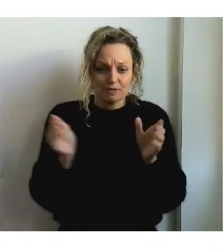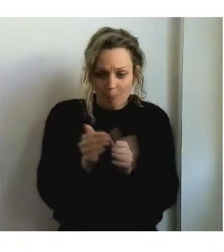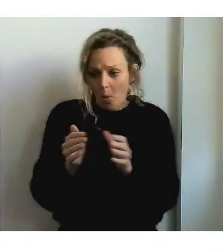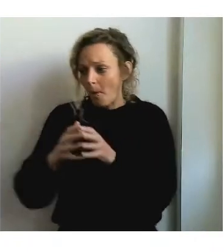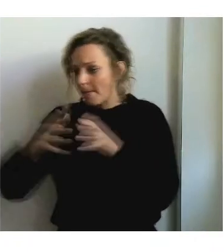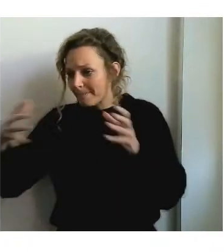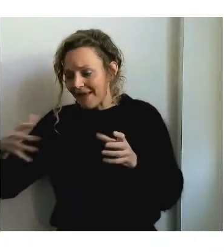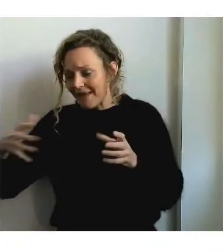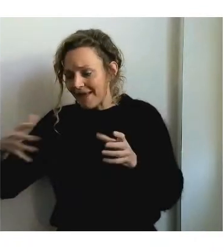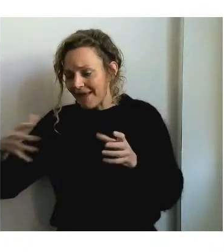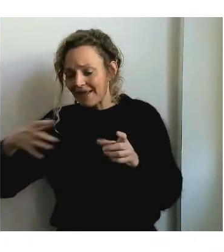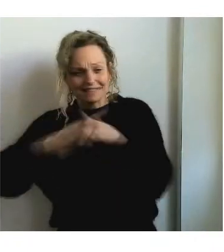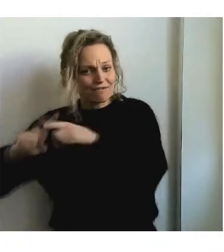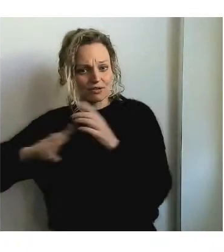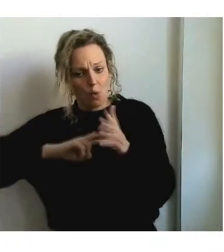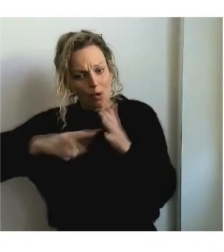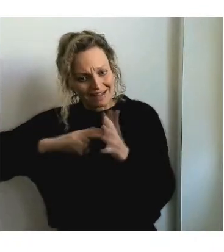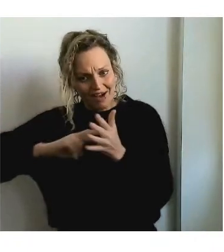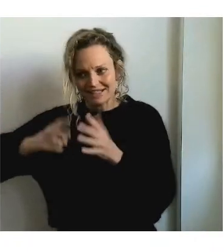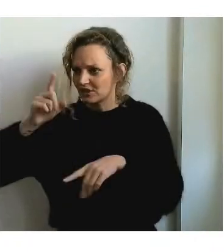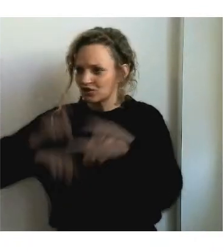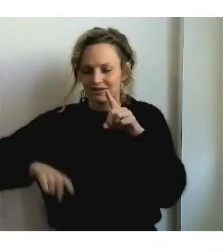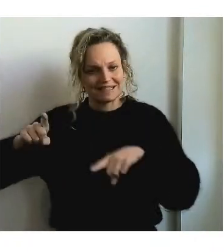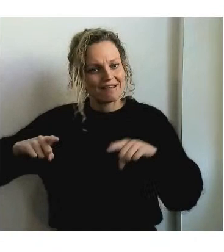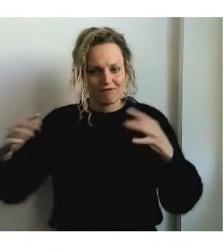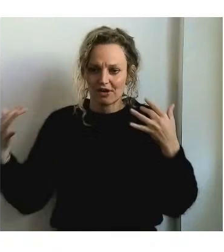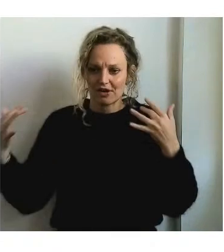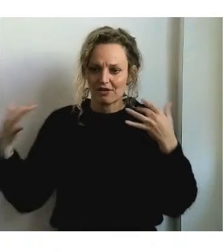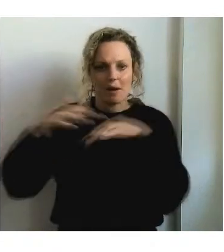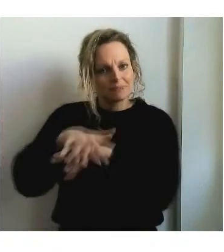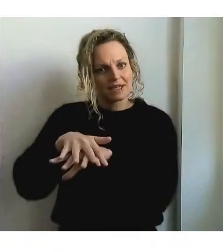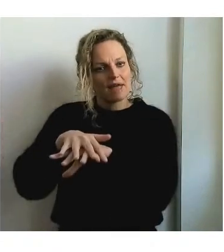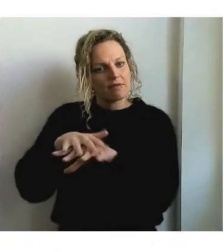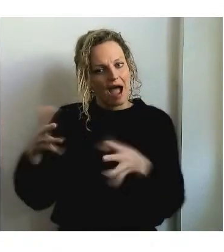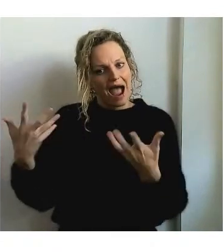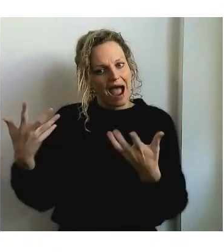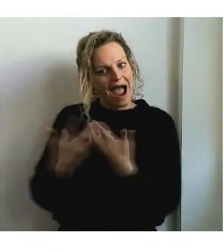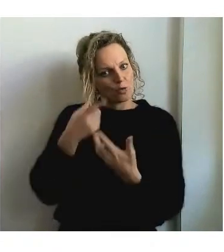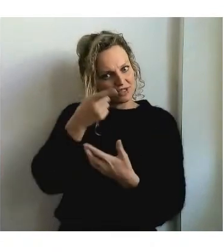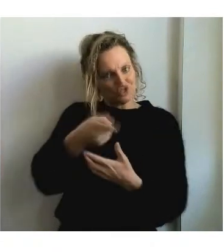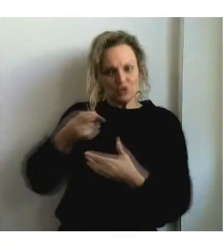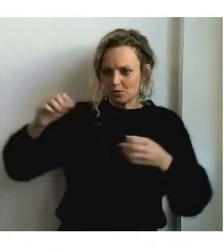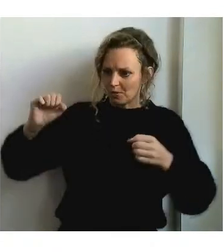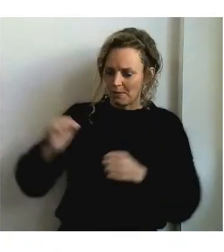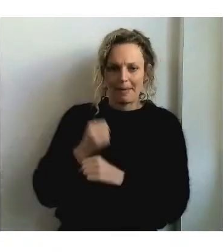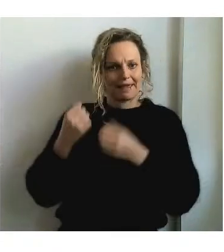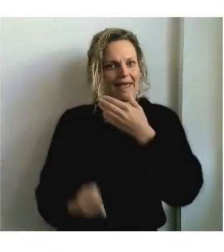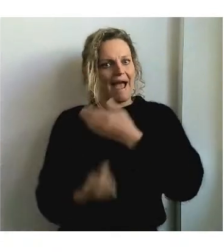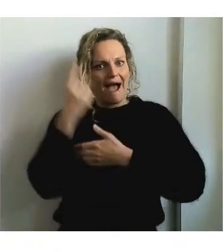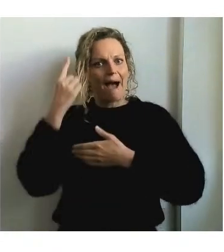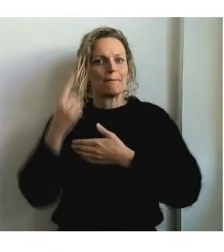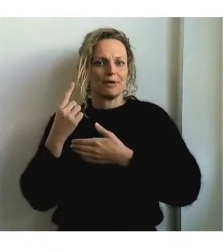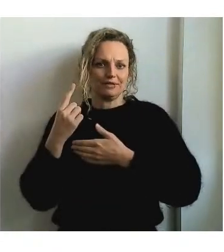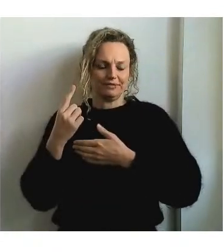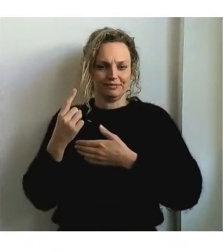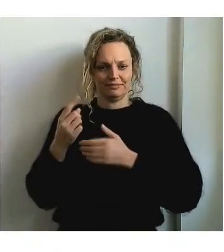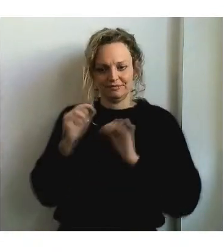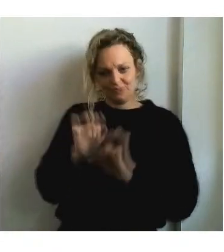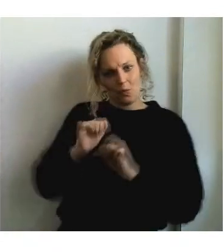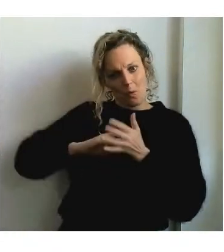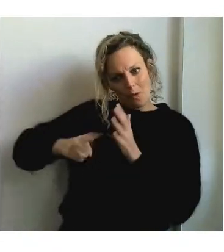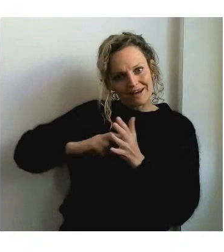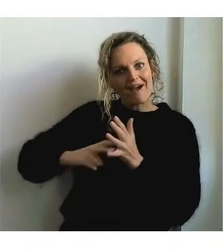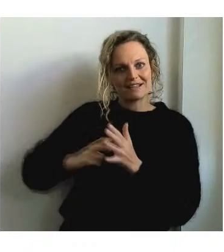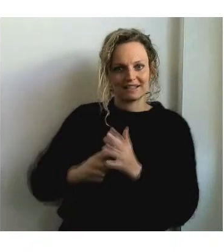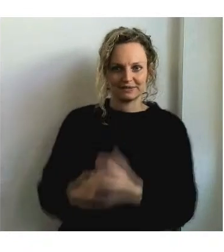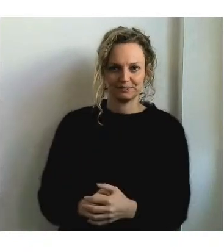different types. And how did you make it happen from an organisational perspective?